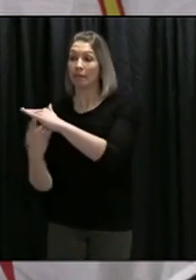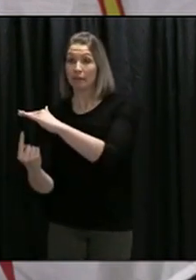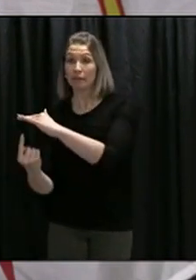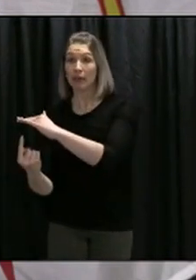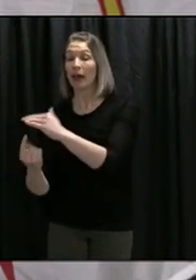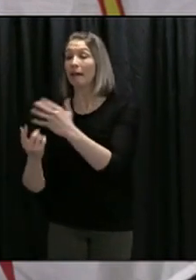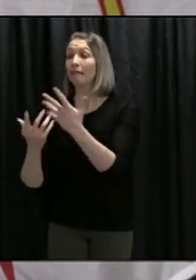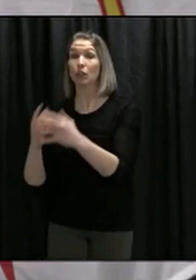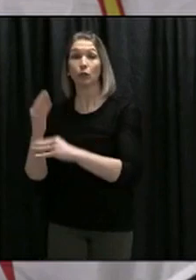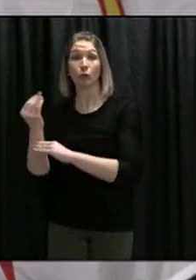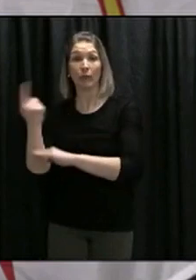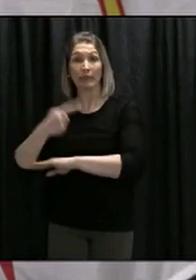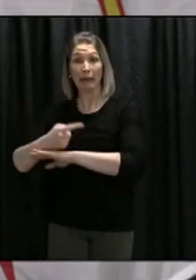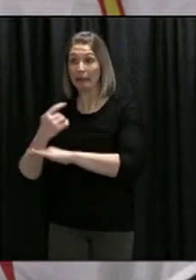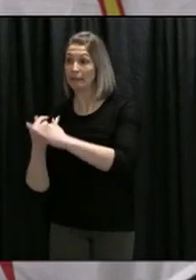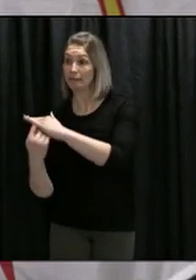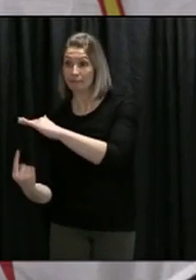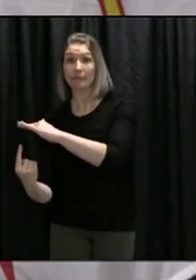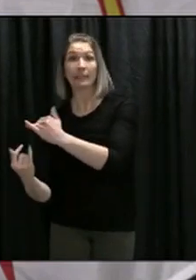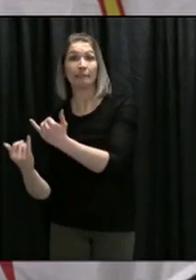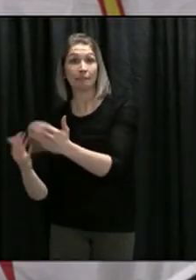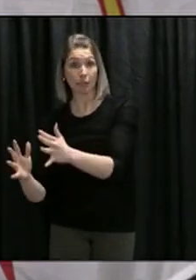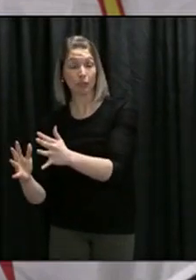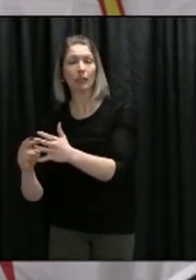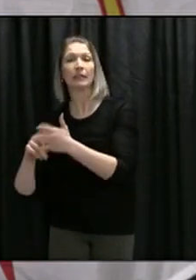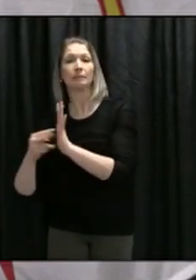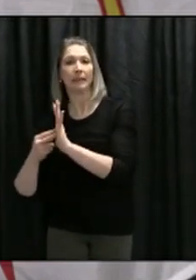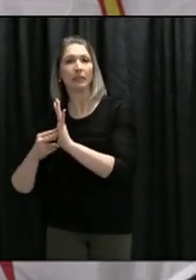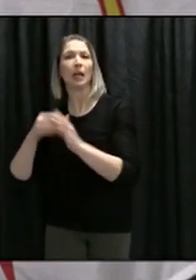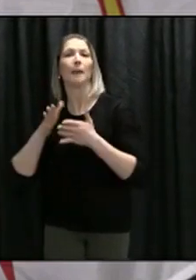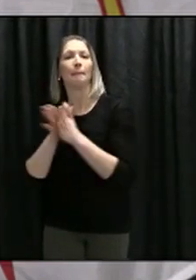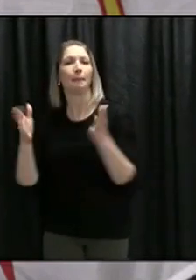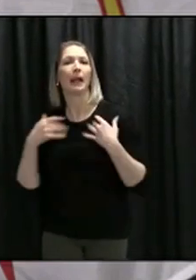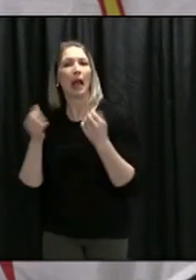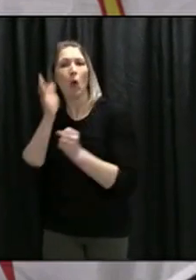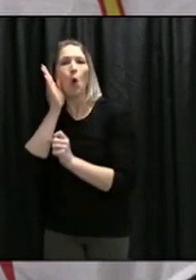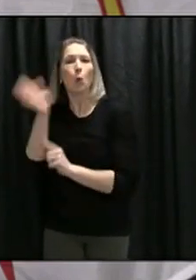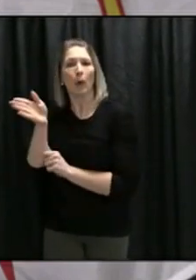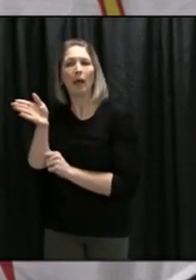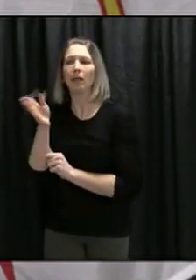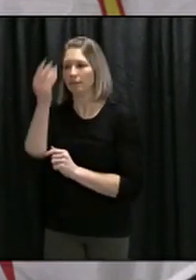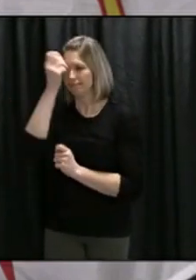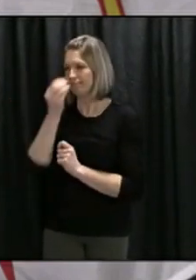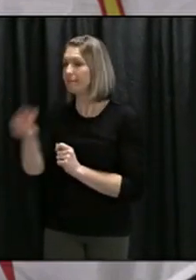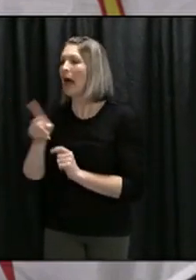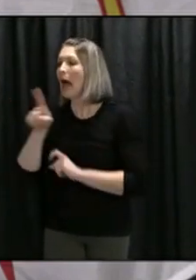can access your test result through the online portal found on our website,